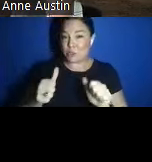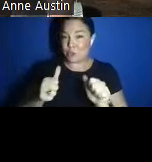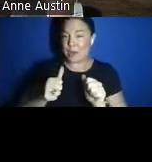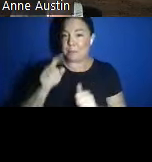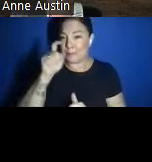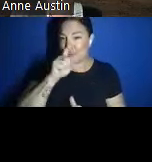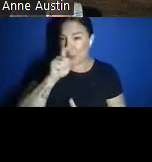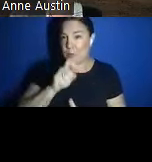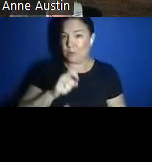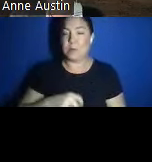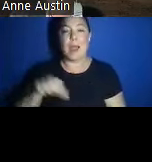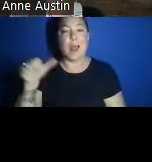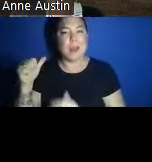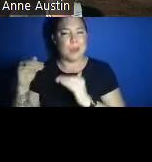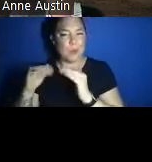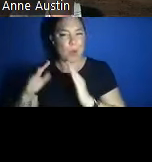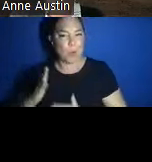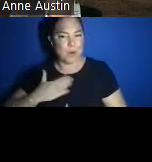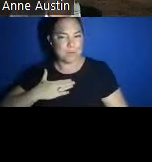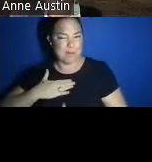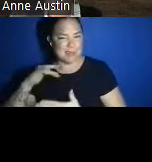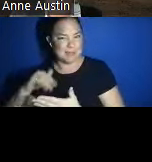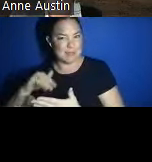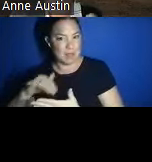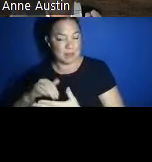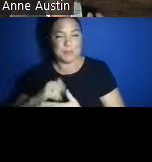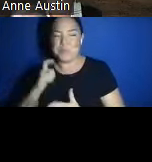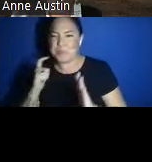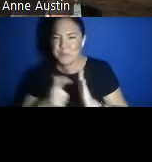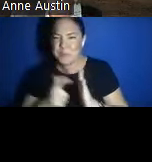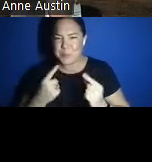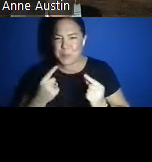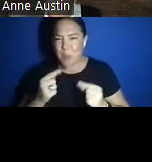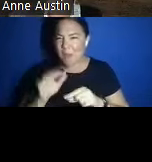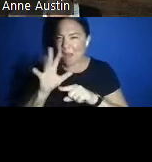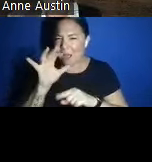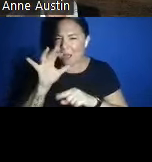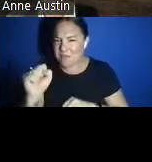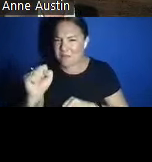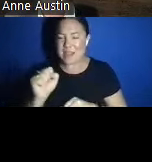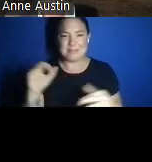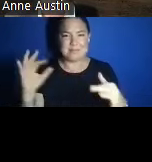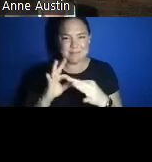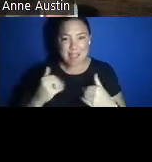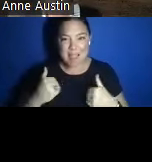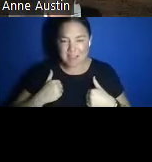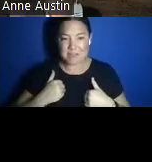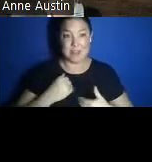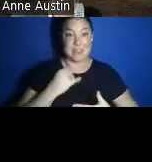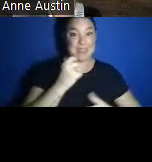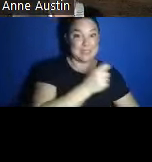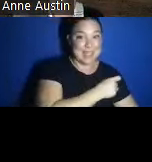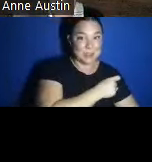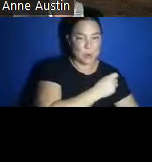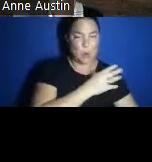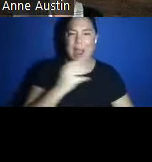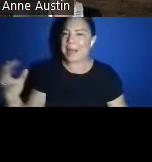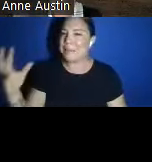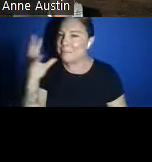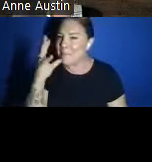Marylis Arnett, we see this fascinating connection between tattooing and motherhood and